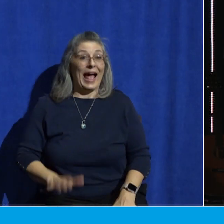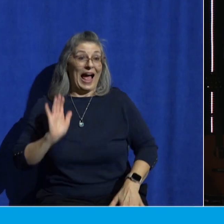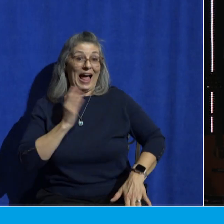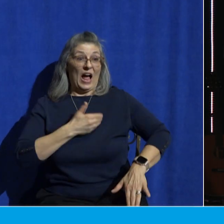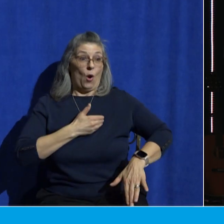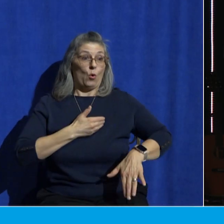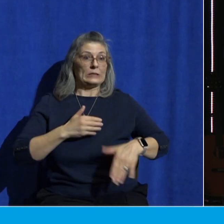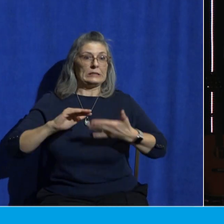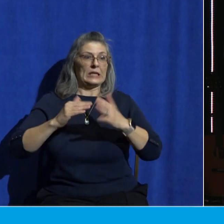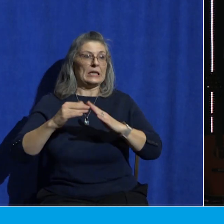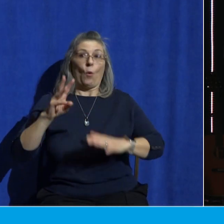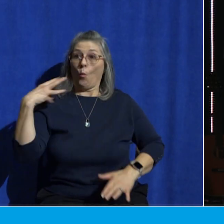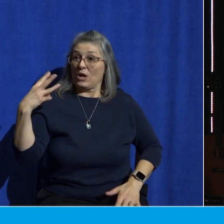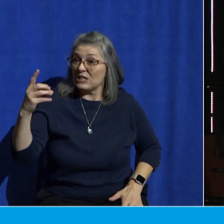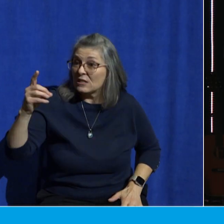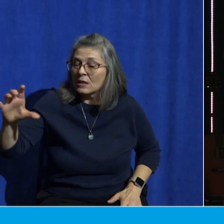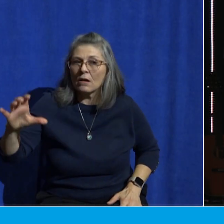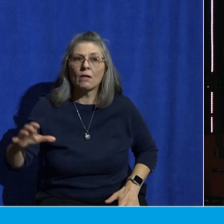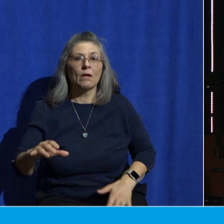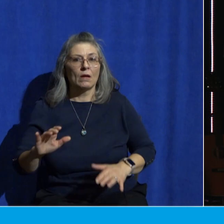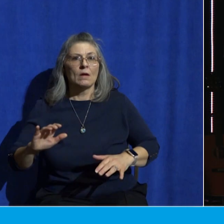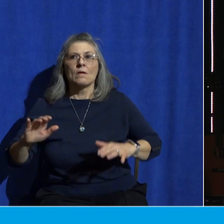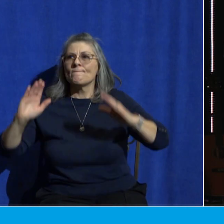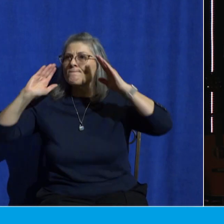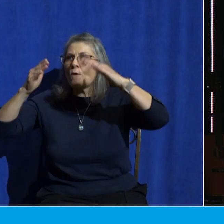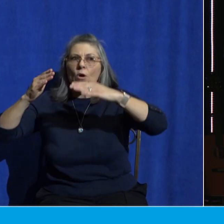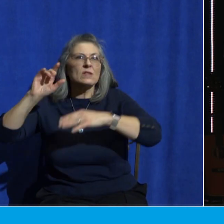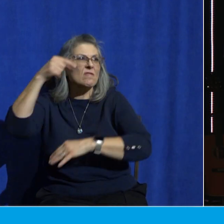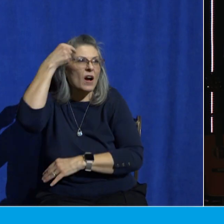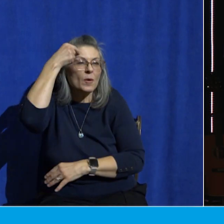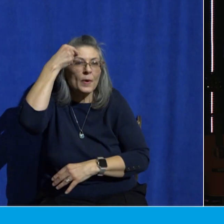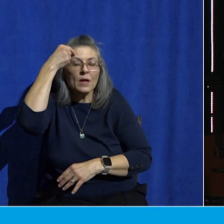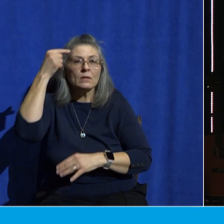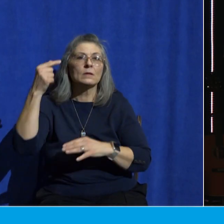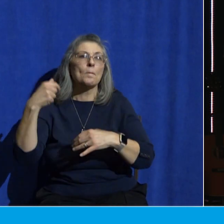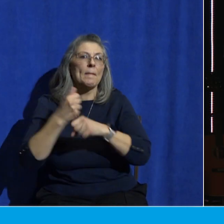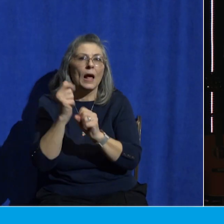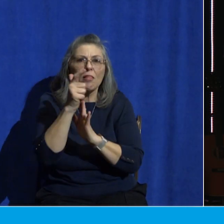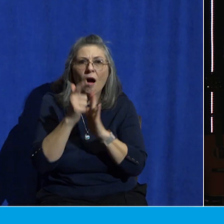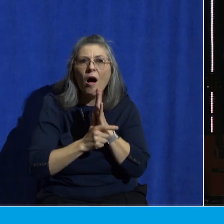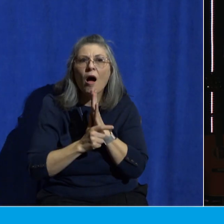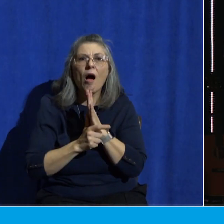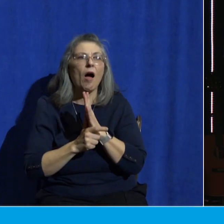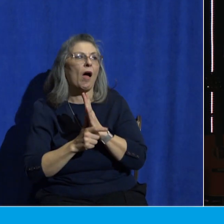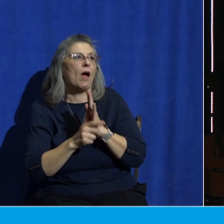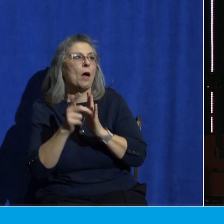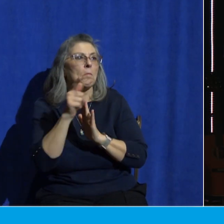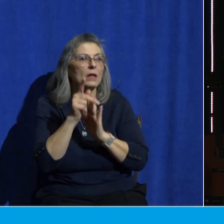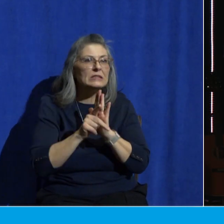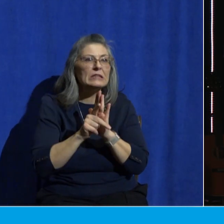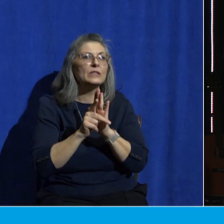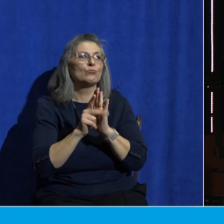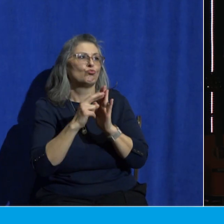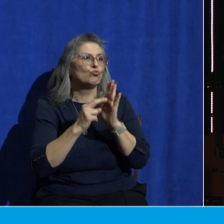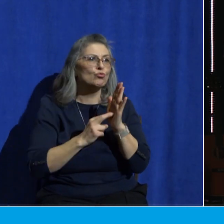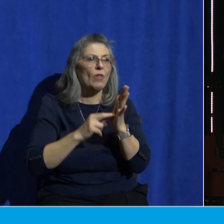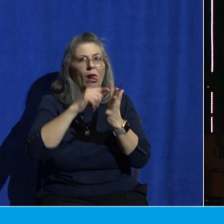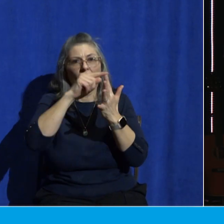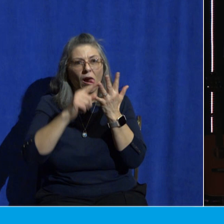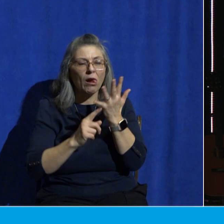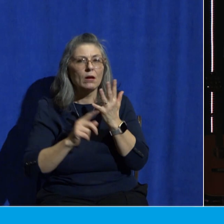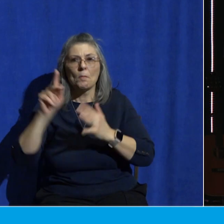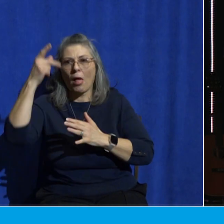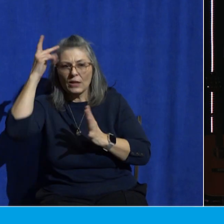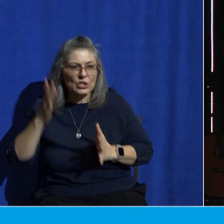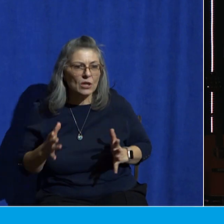so much focus on our government and lawmakers and policies and politicians,